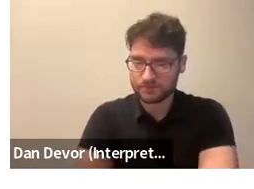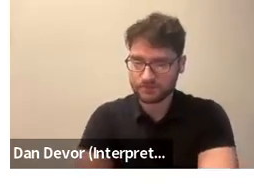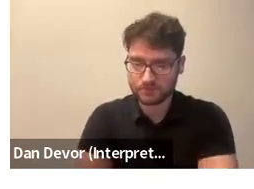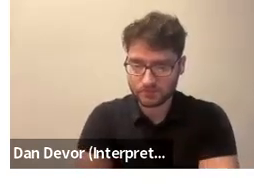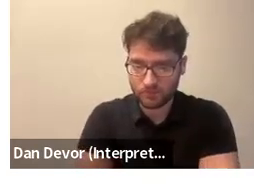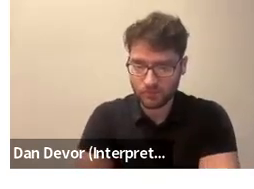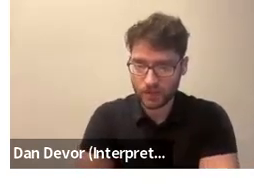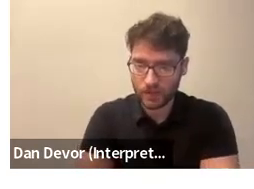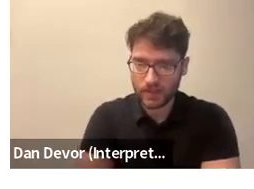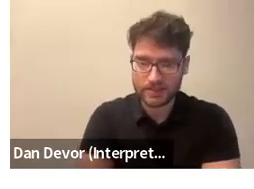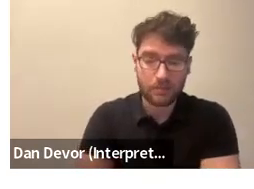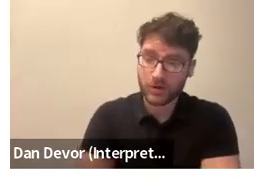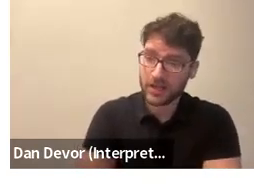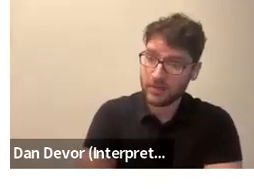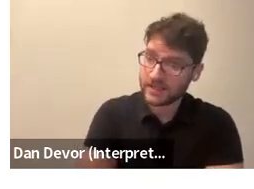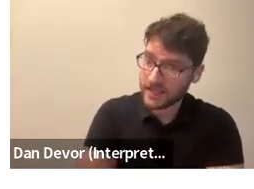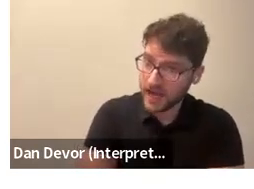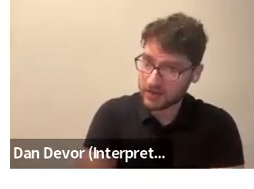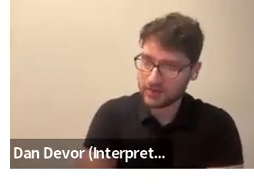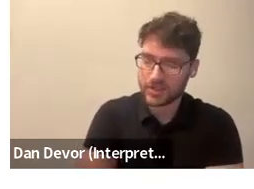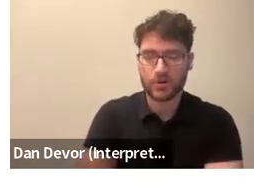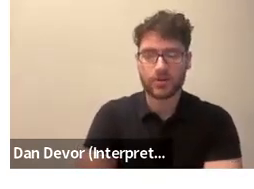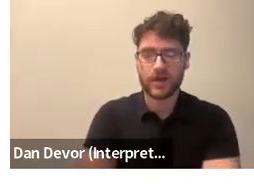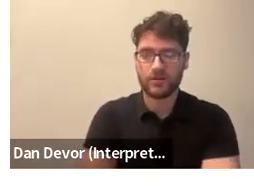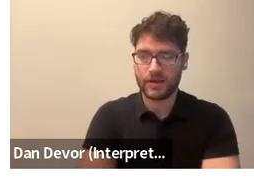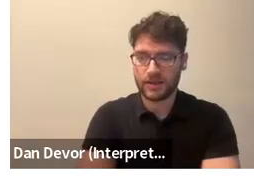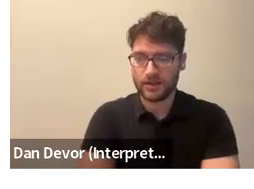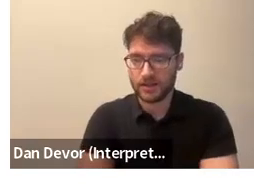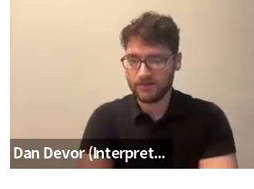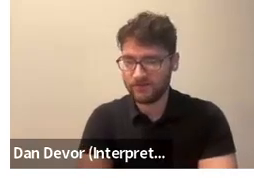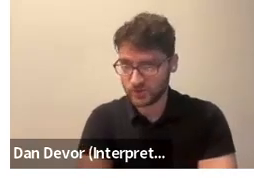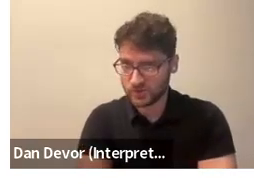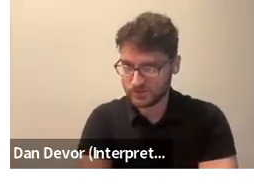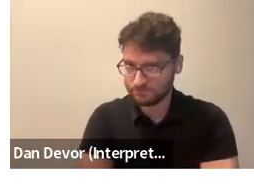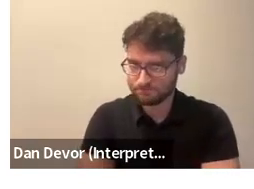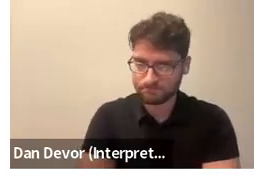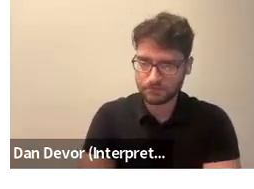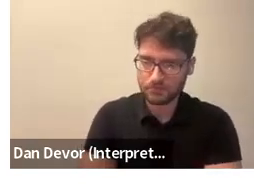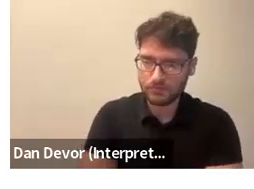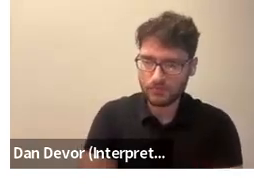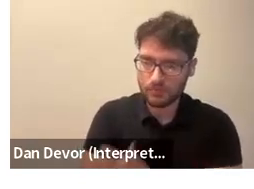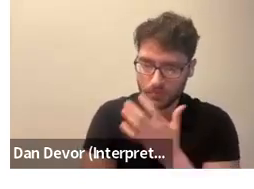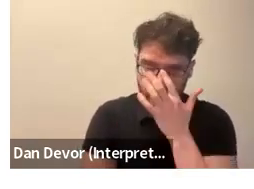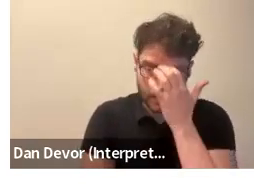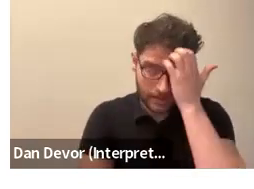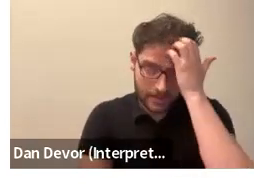morphology. It's not broken down by sound, but it's broken down by visuals.